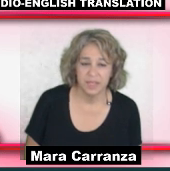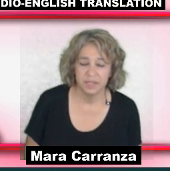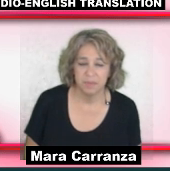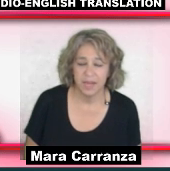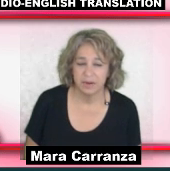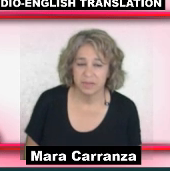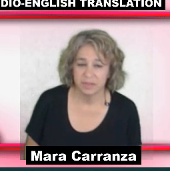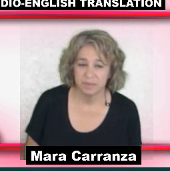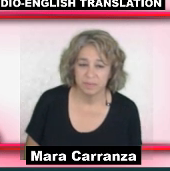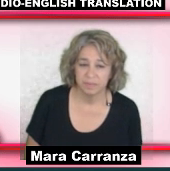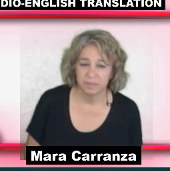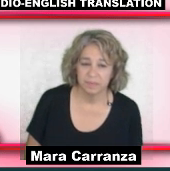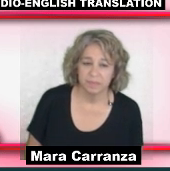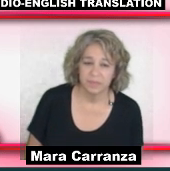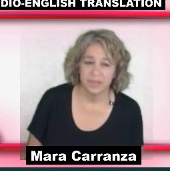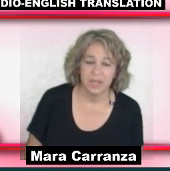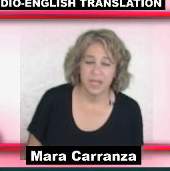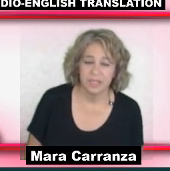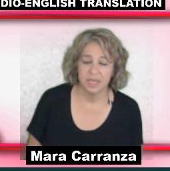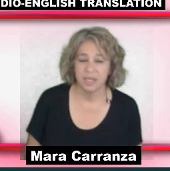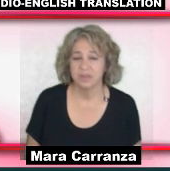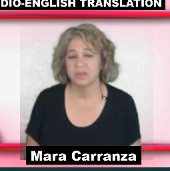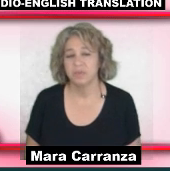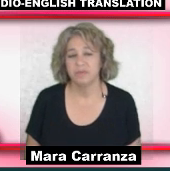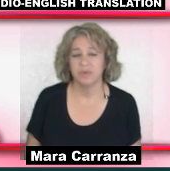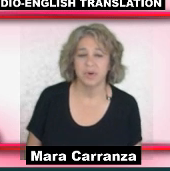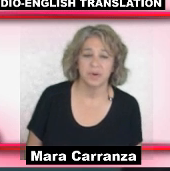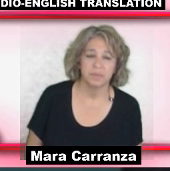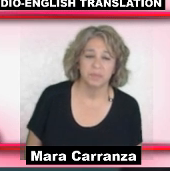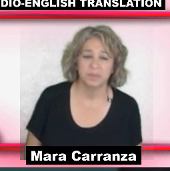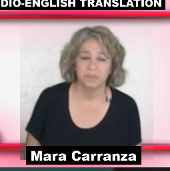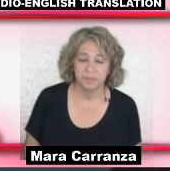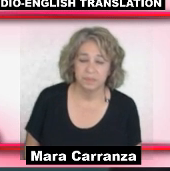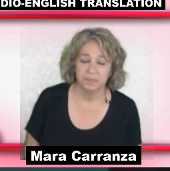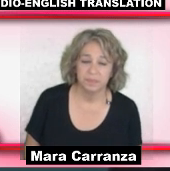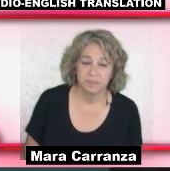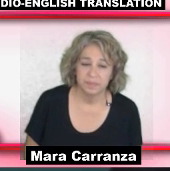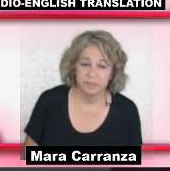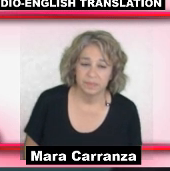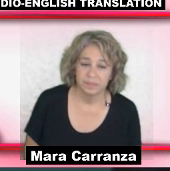asuntos, in these matters como era antes, as he used to before.